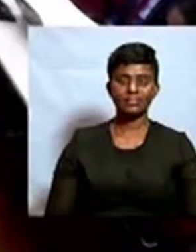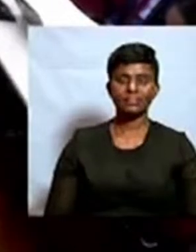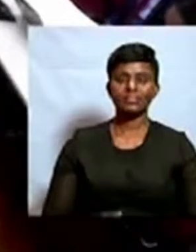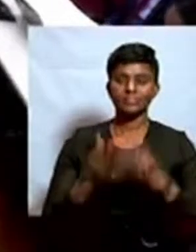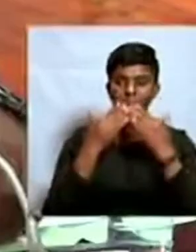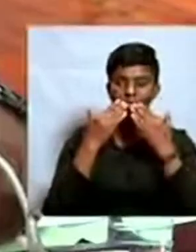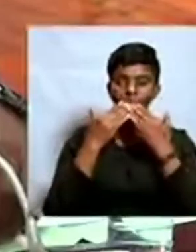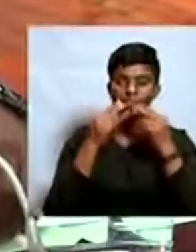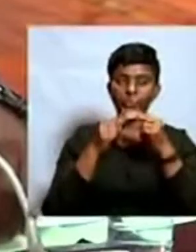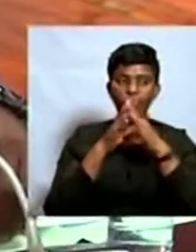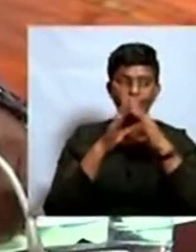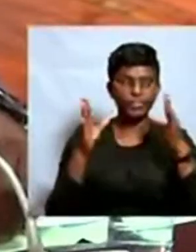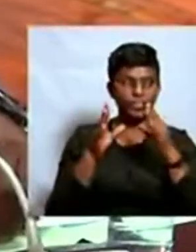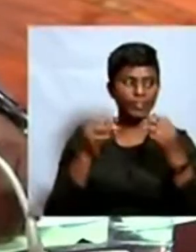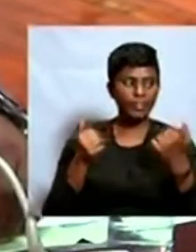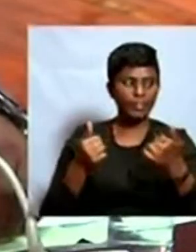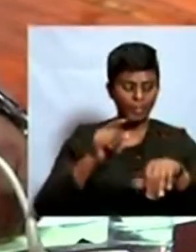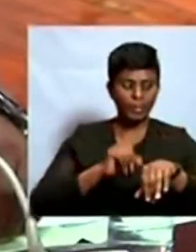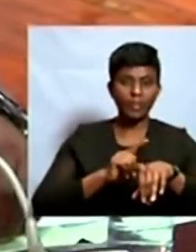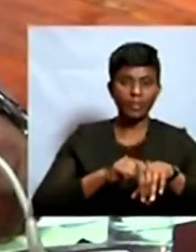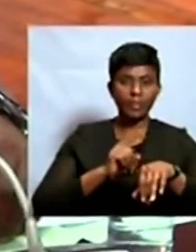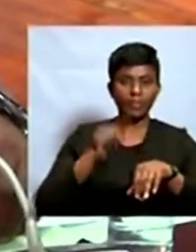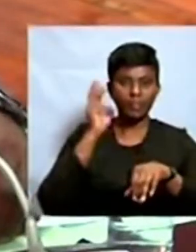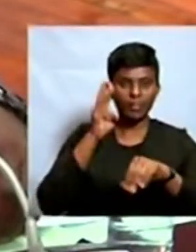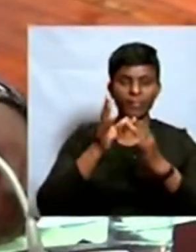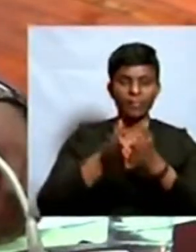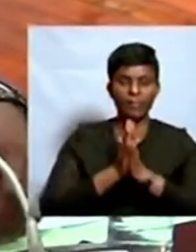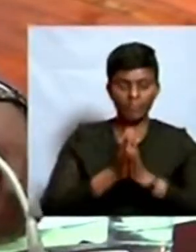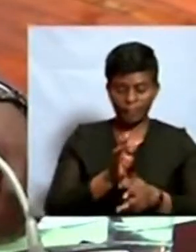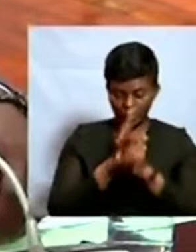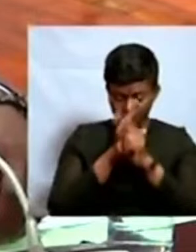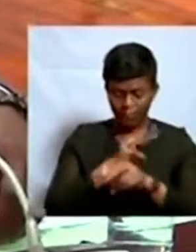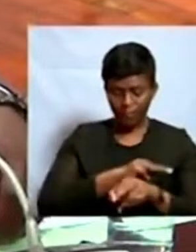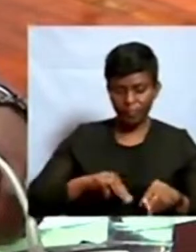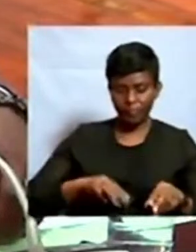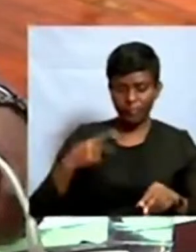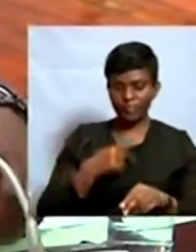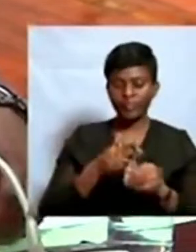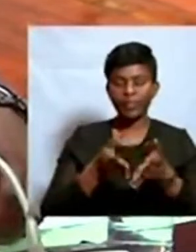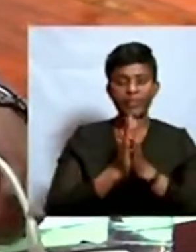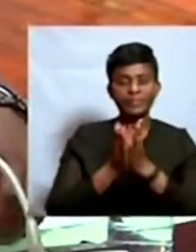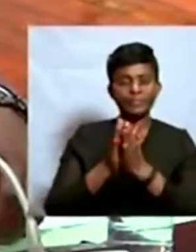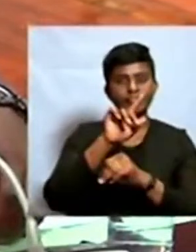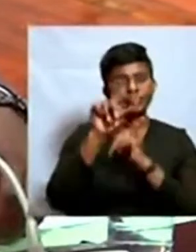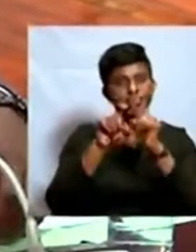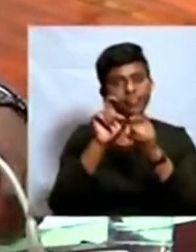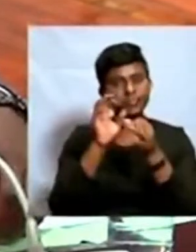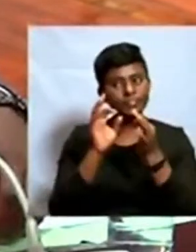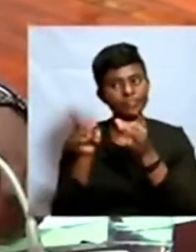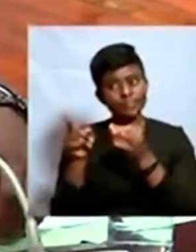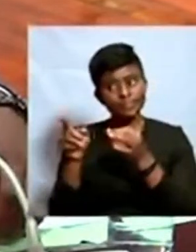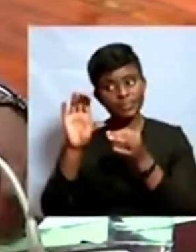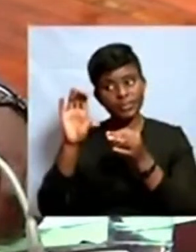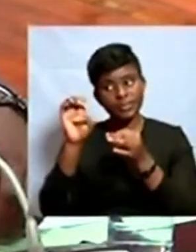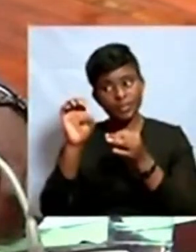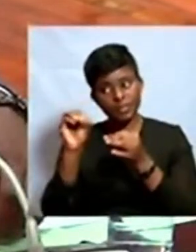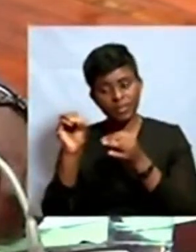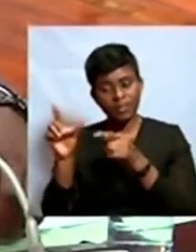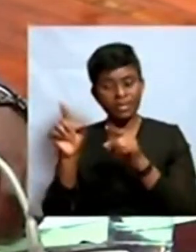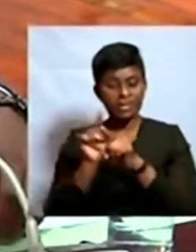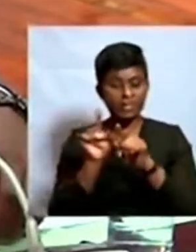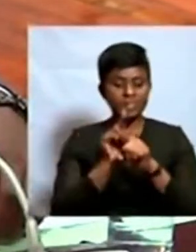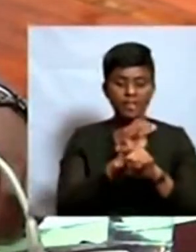Thank you so much. At this juncture, we will request honorable members to ask questions unless CEO Zambia Airways equally